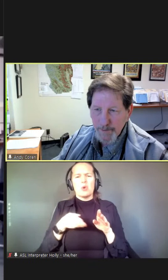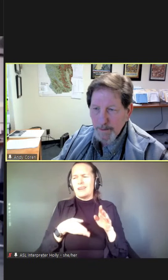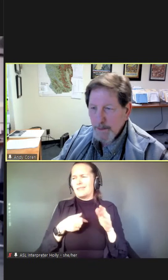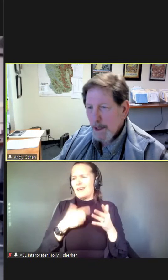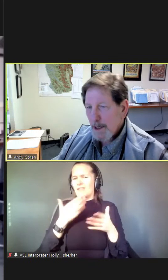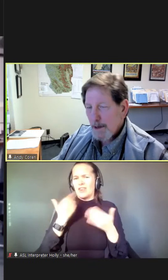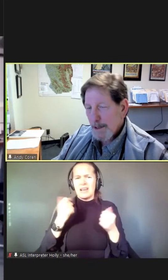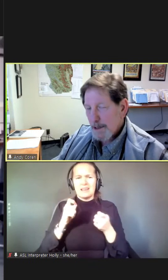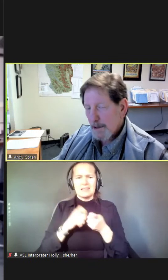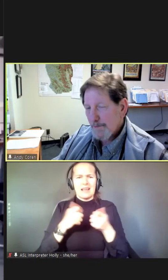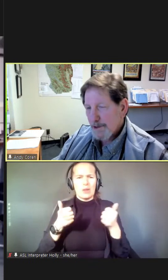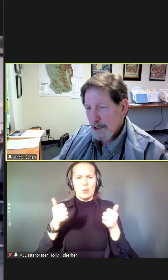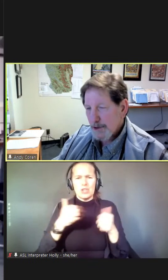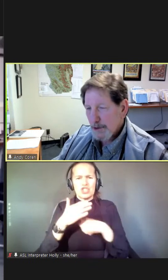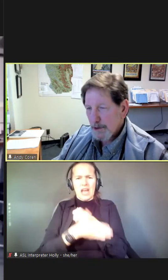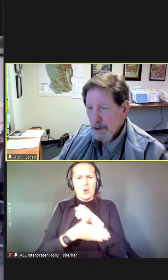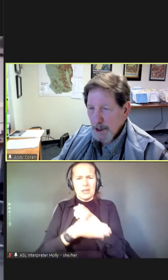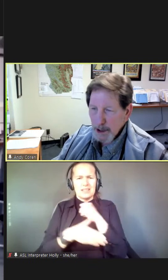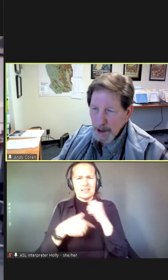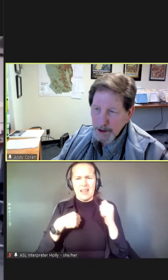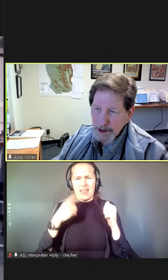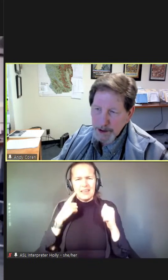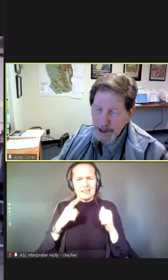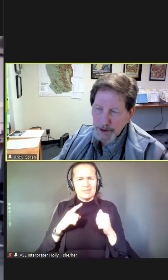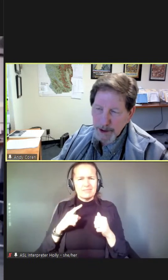where they're from, but I think they're from Central